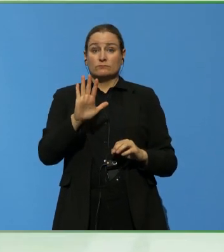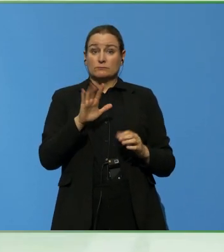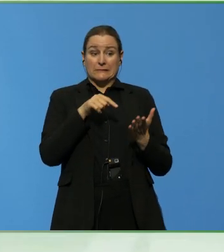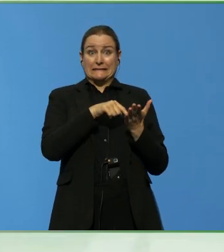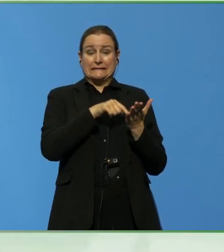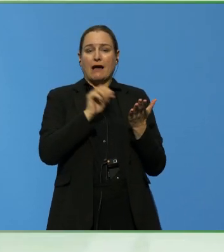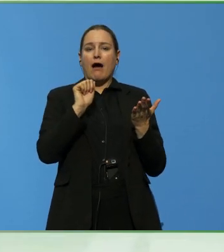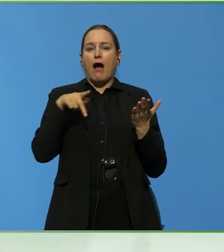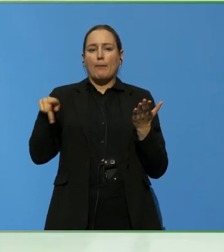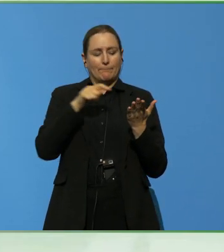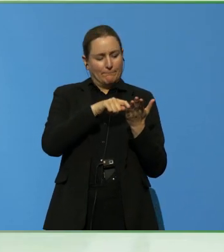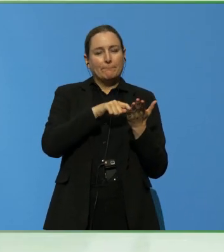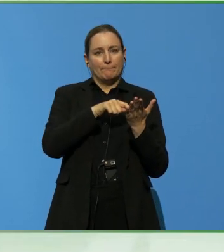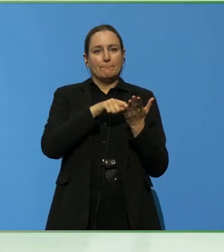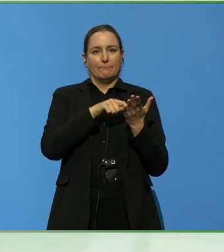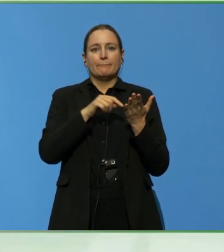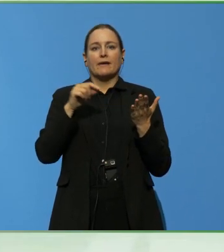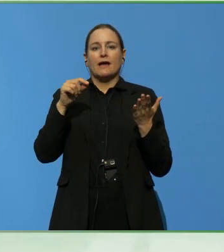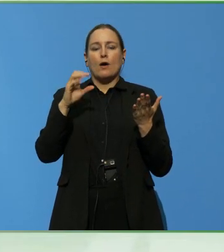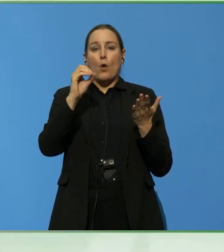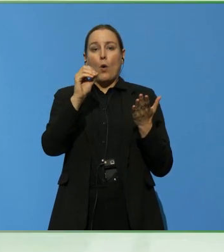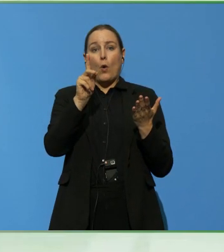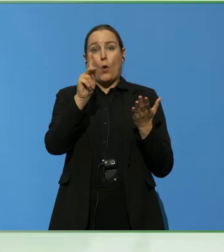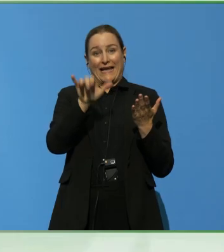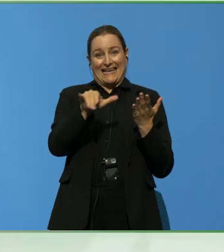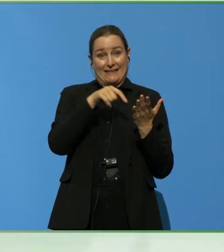what are your plans for rollout to other countries?